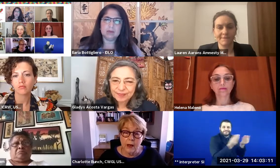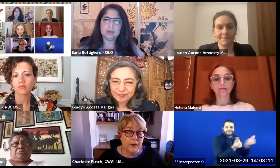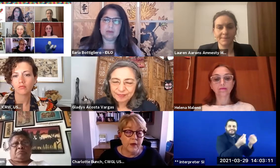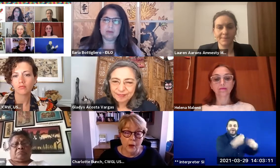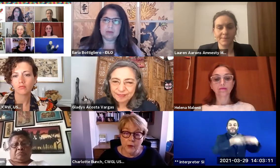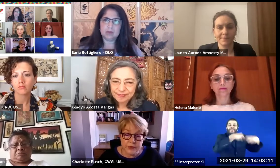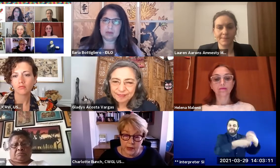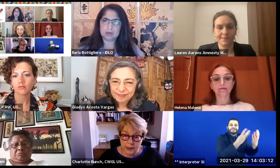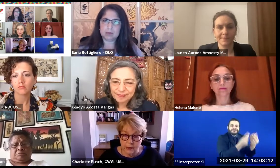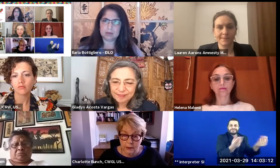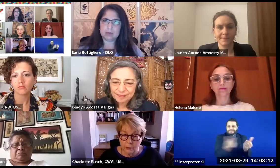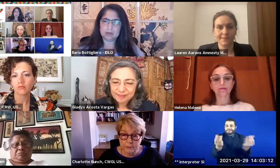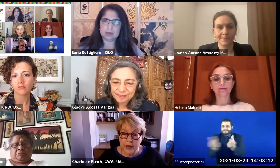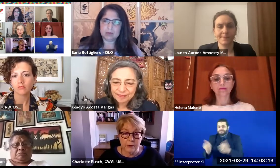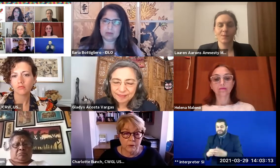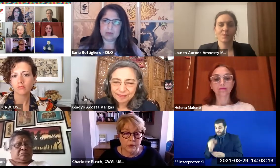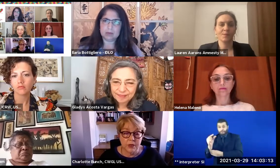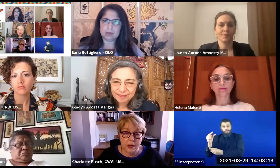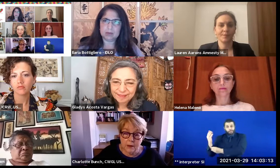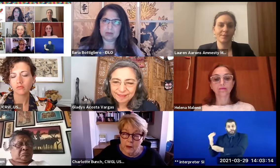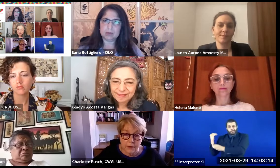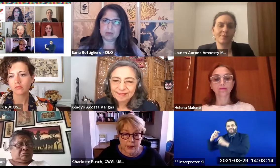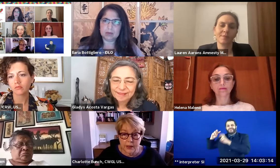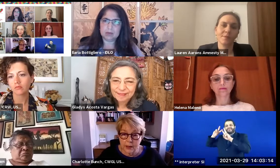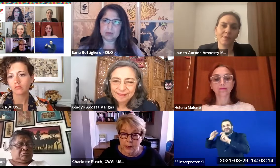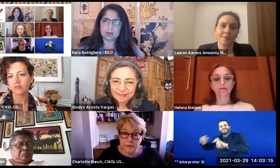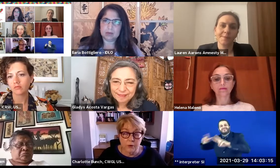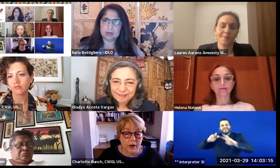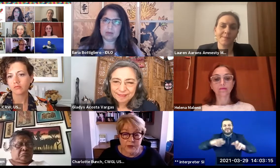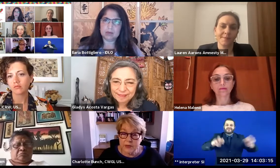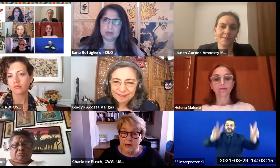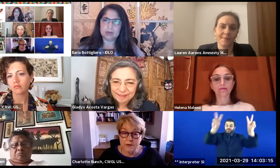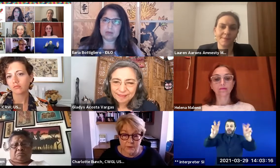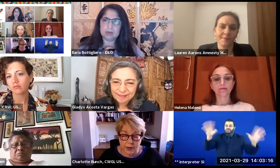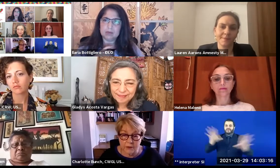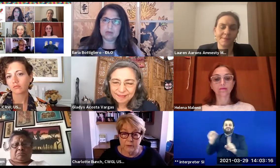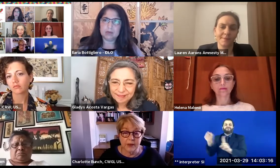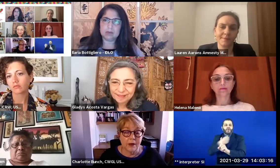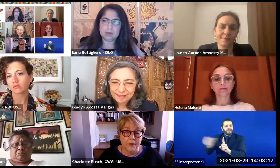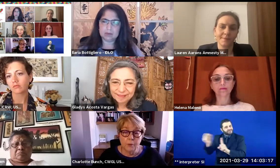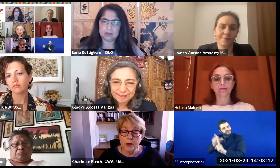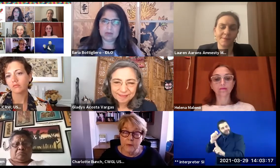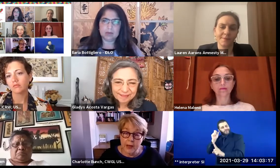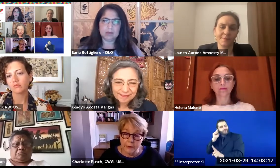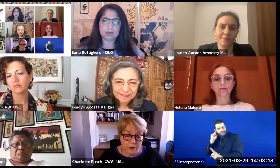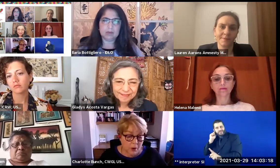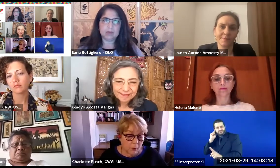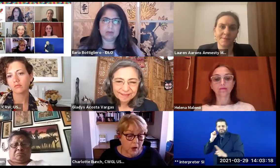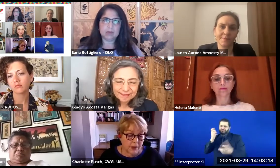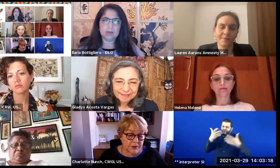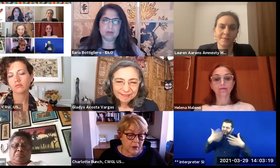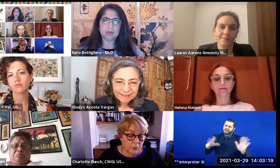women. And they all say what mattered was not the left or right status of the government. What